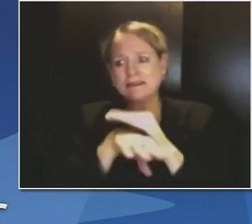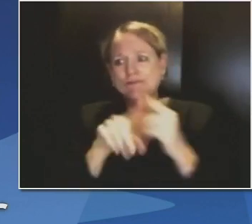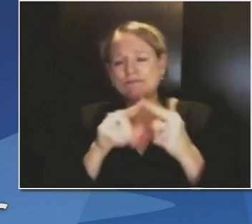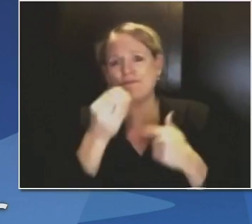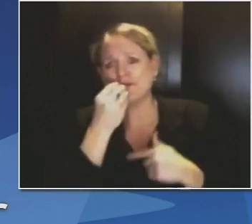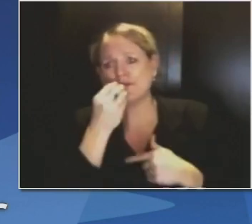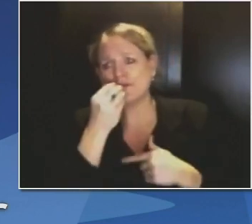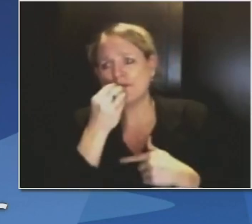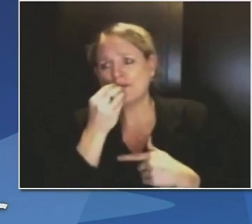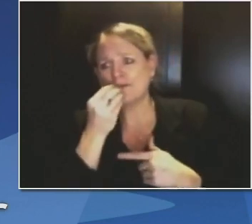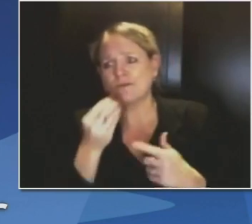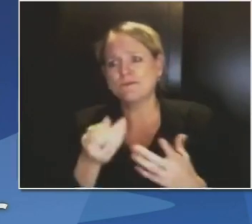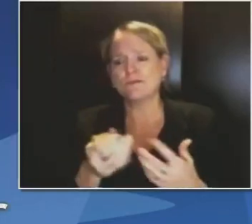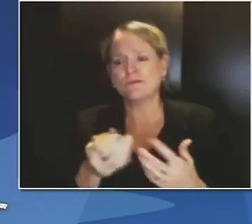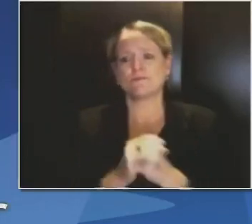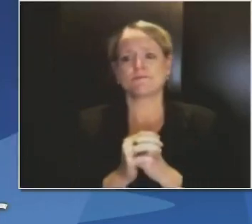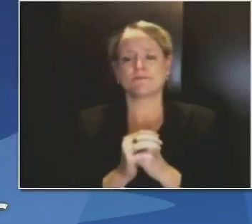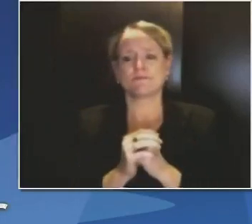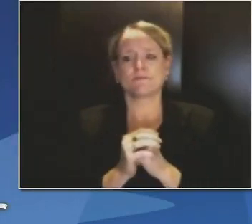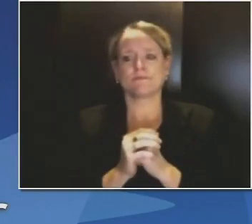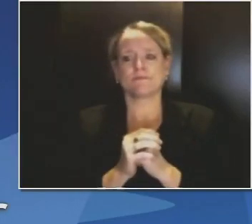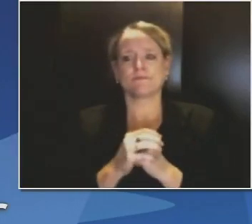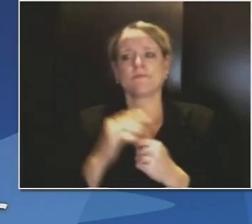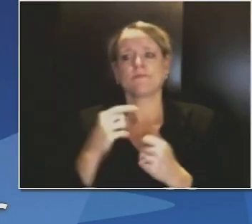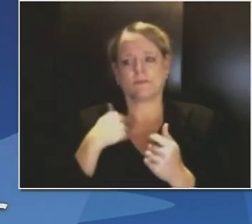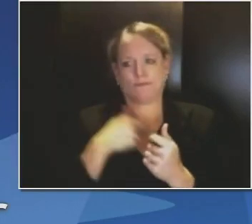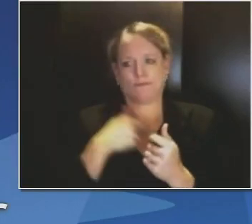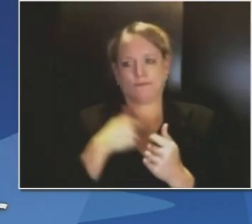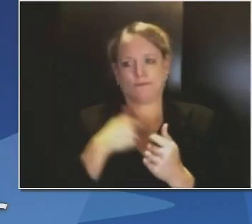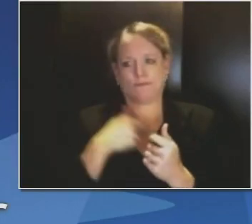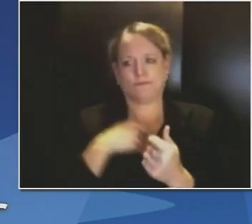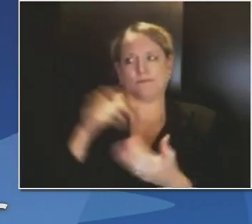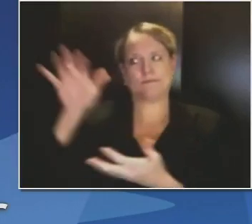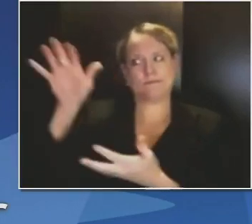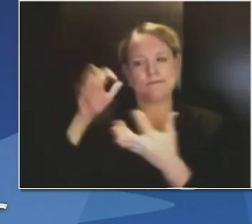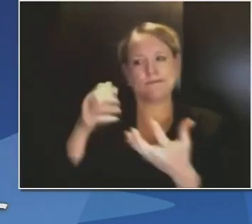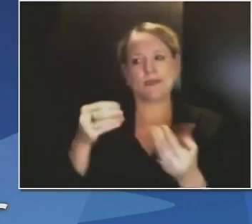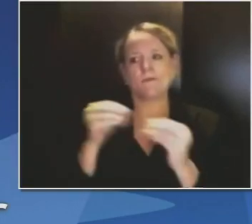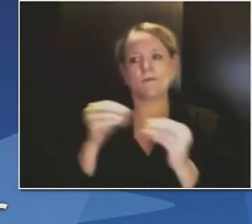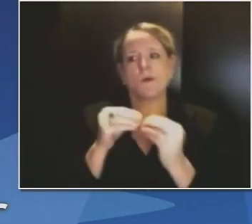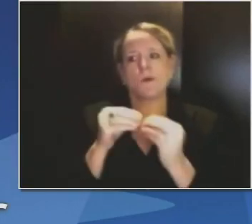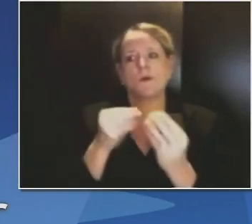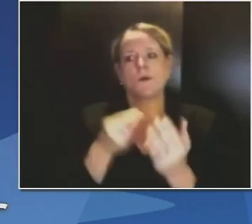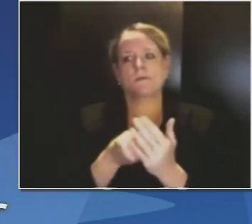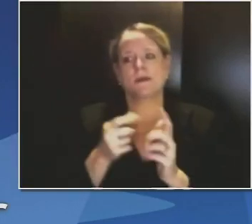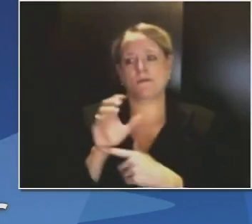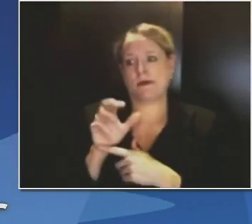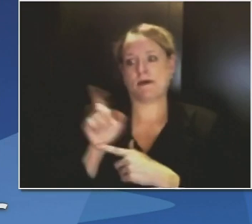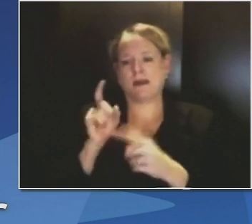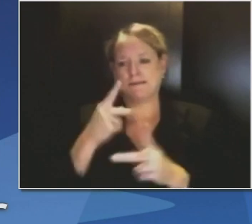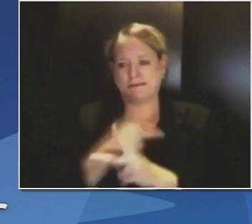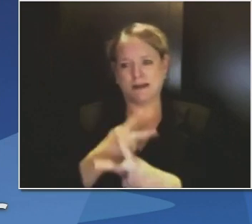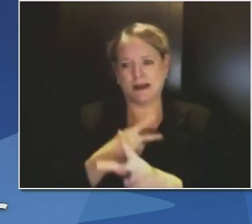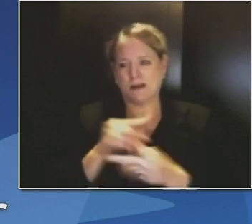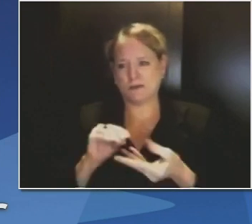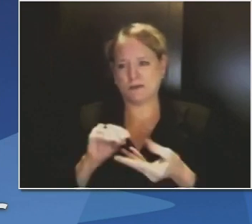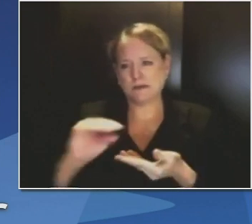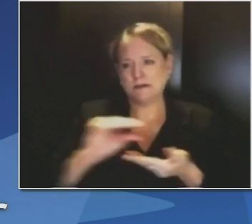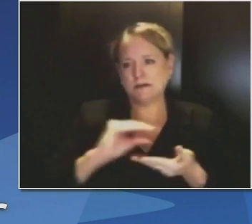have economic consequences of that. I will also share with you, we're seeing an upsurge in people who